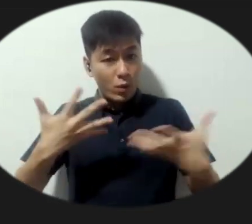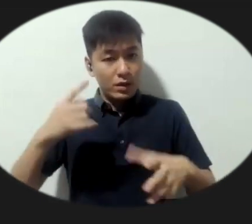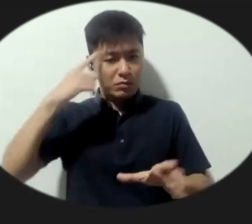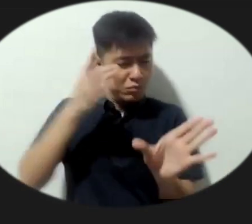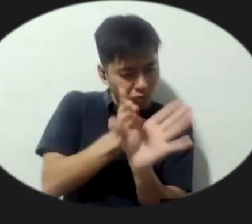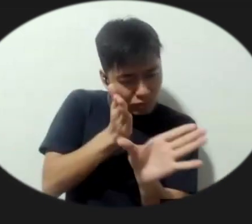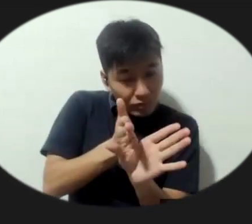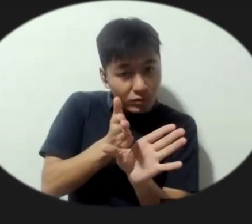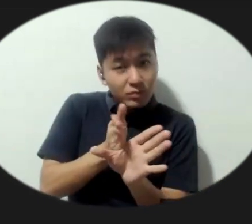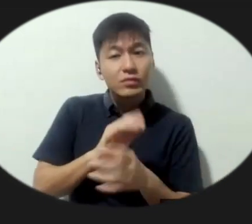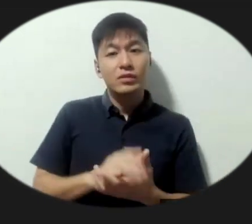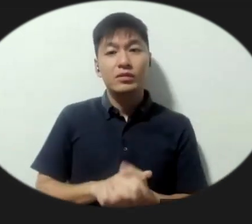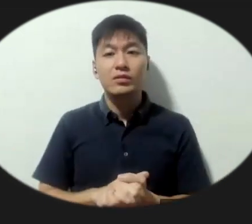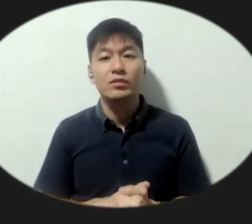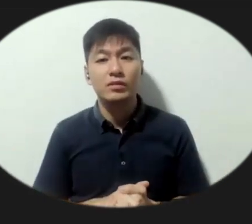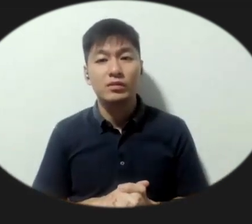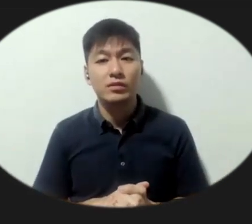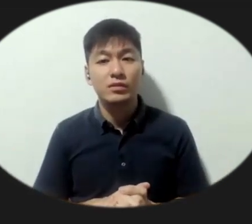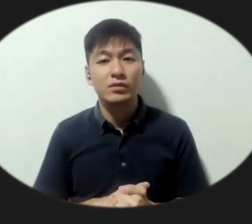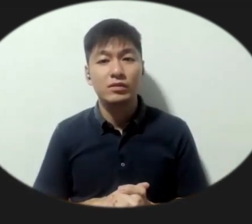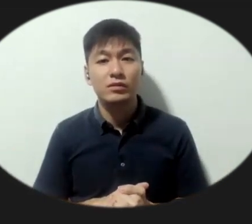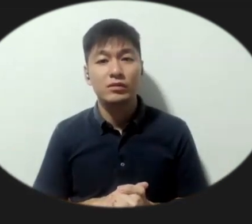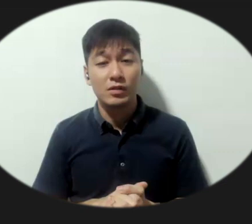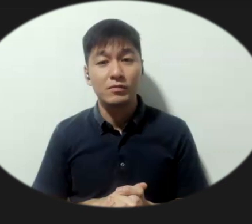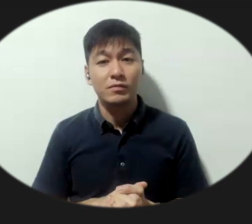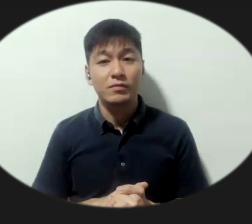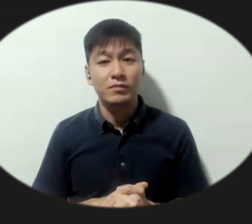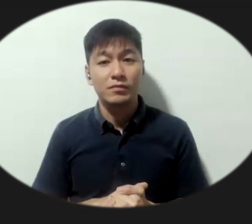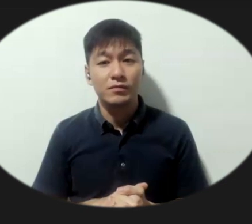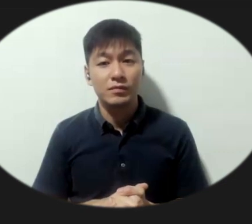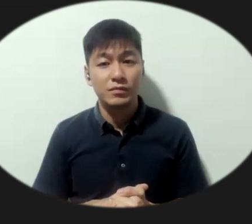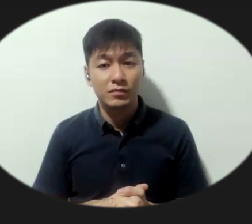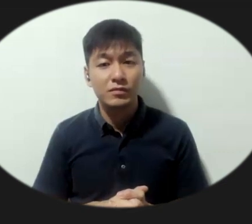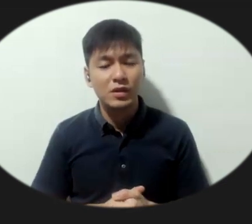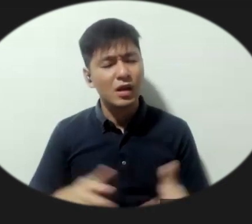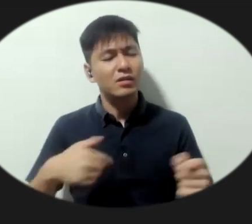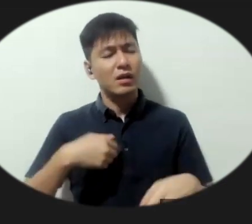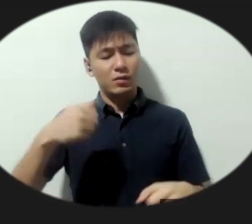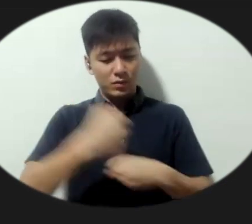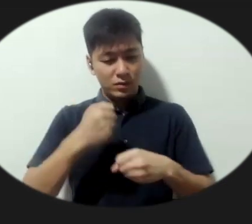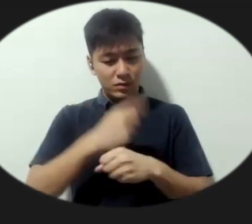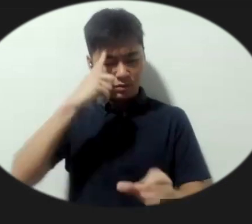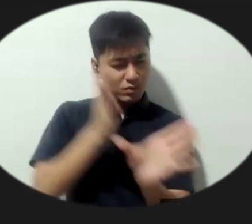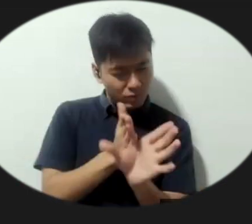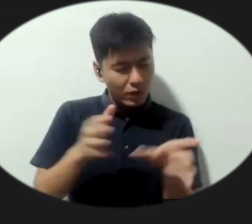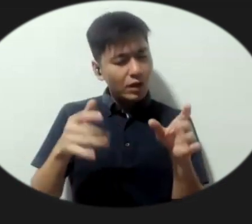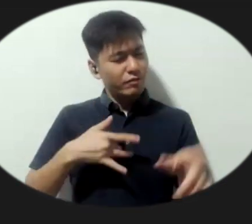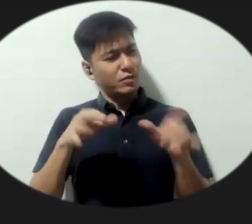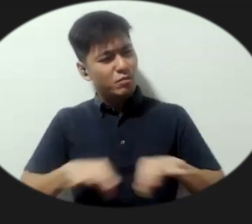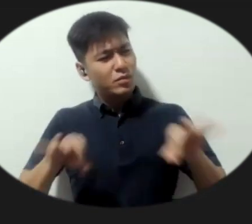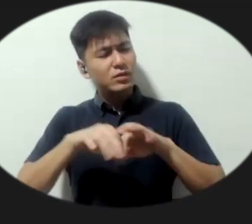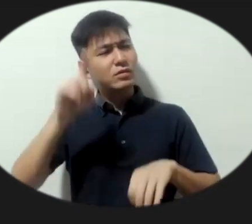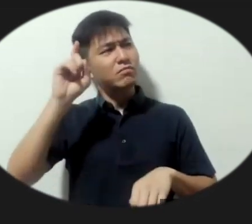this is how you can be given such information, then there must be a group I can go to and plug in where I can get this information and get help, because